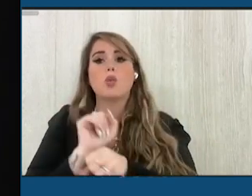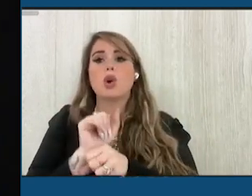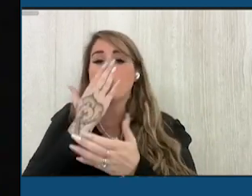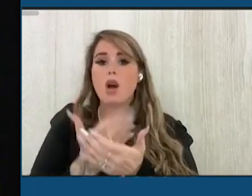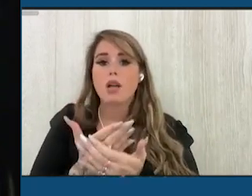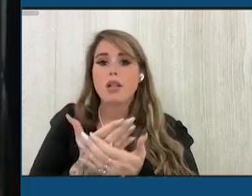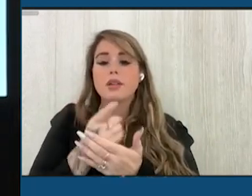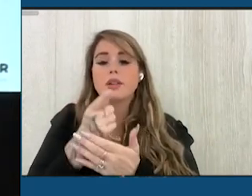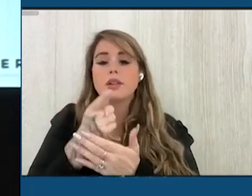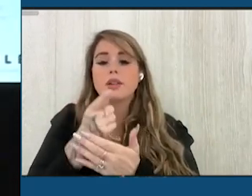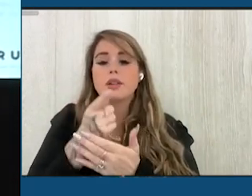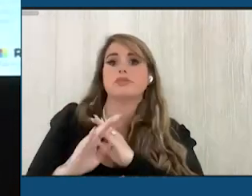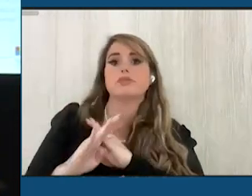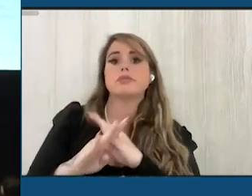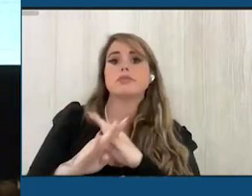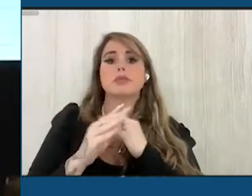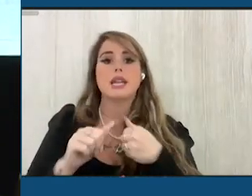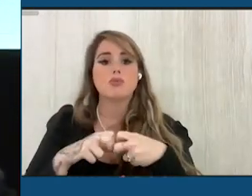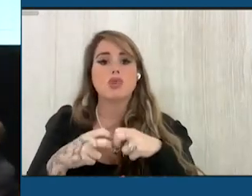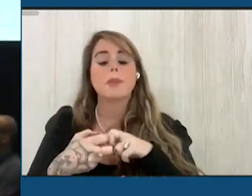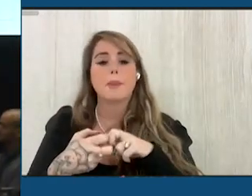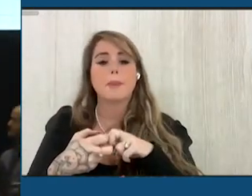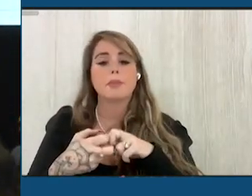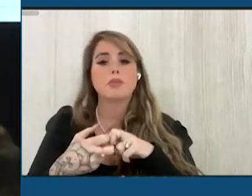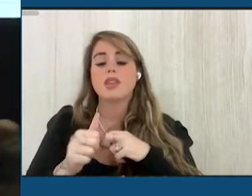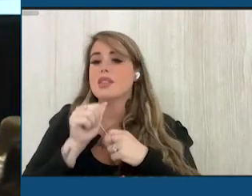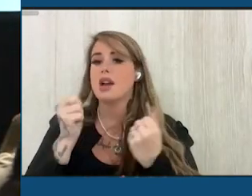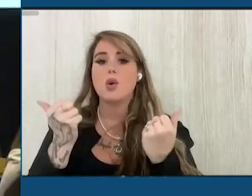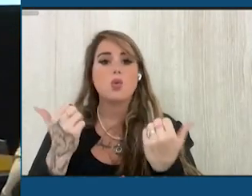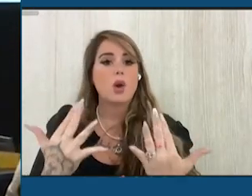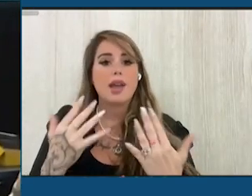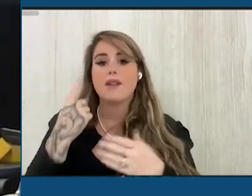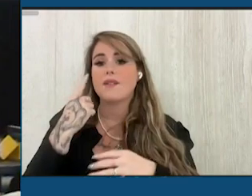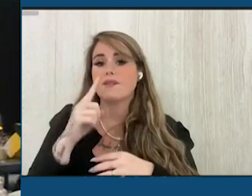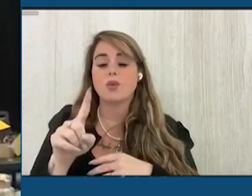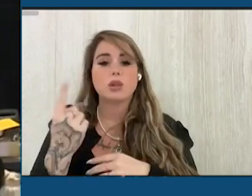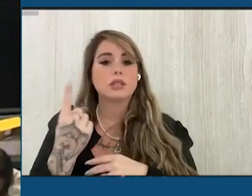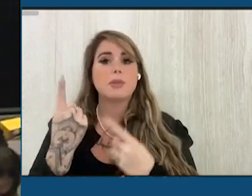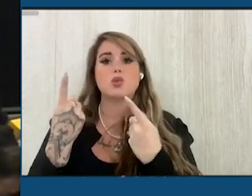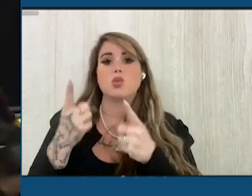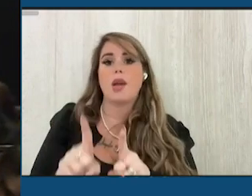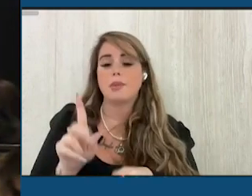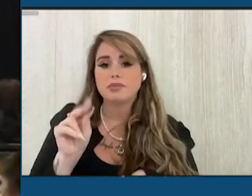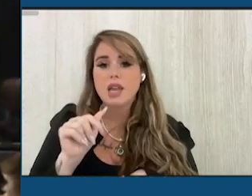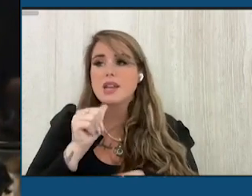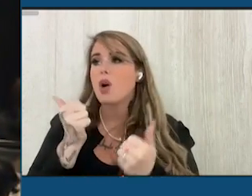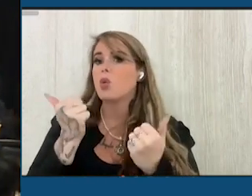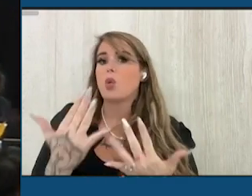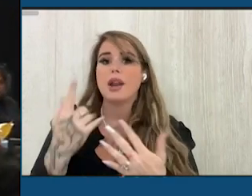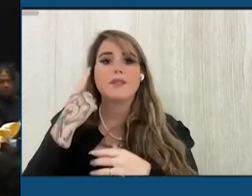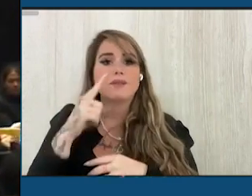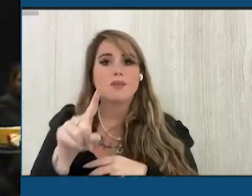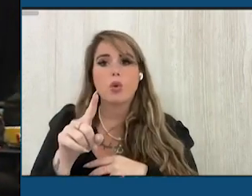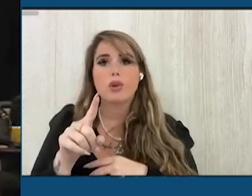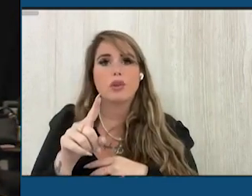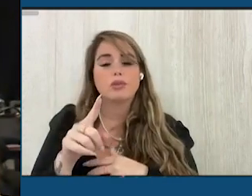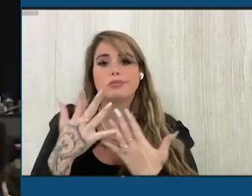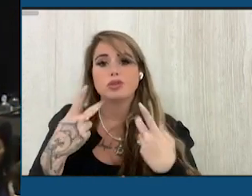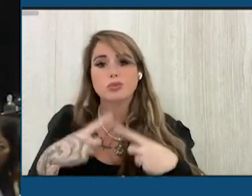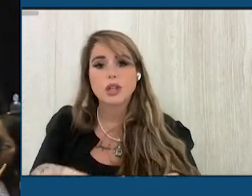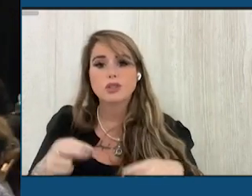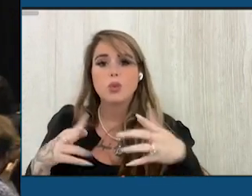prevention, not waiting for something to happen, not waiting for depression or